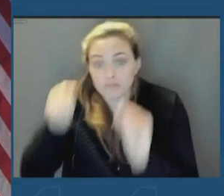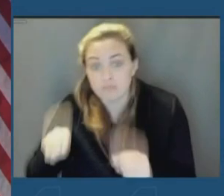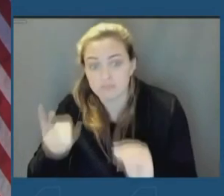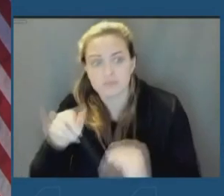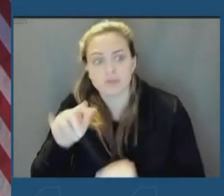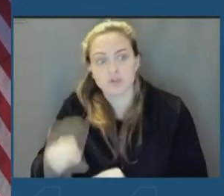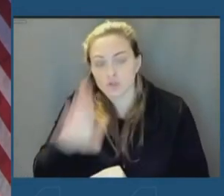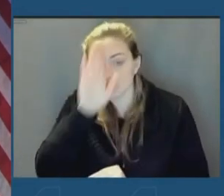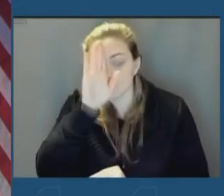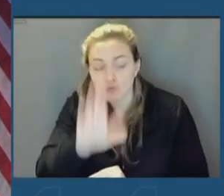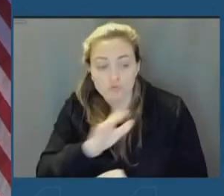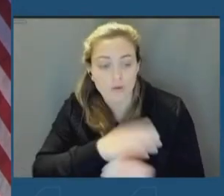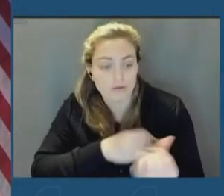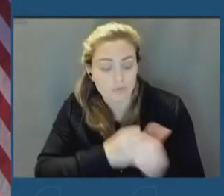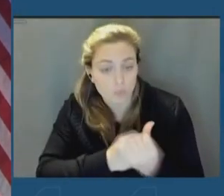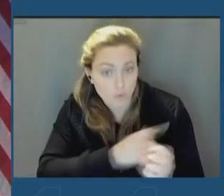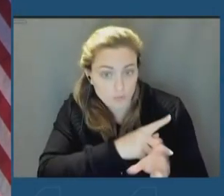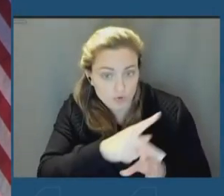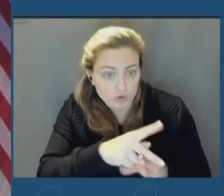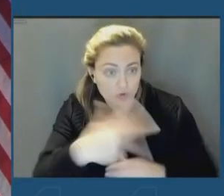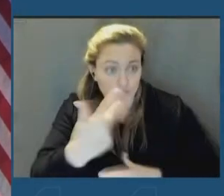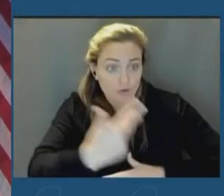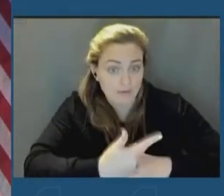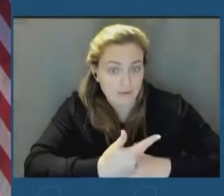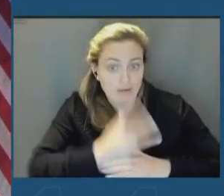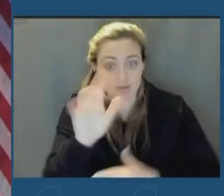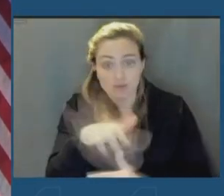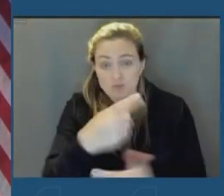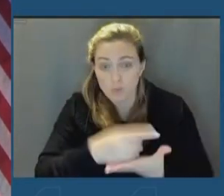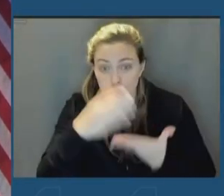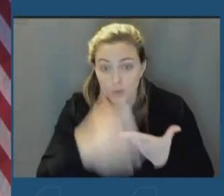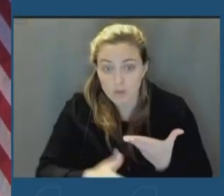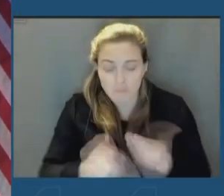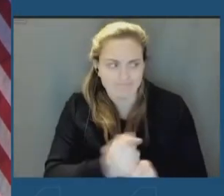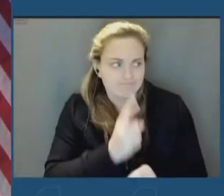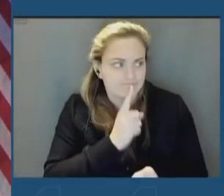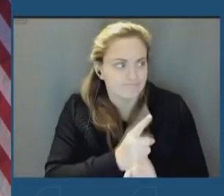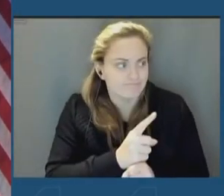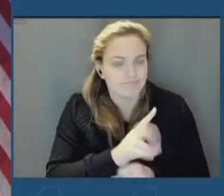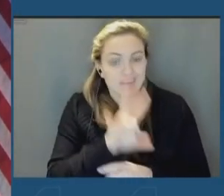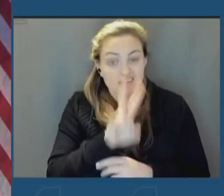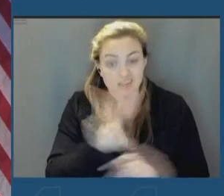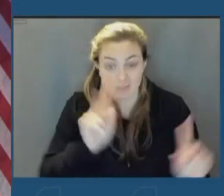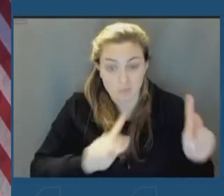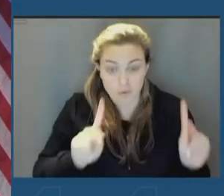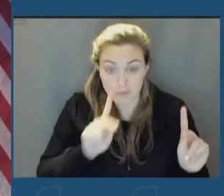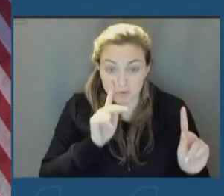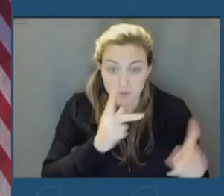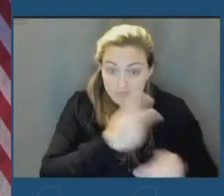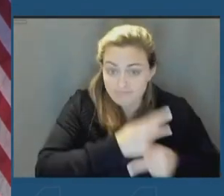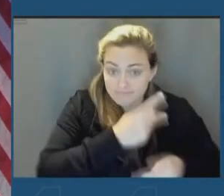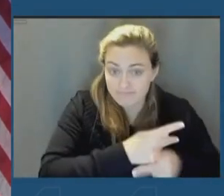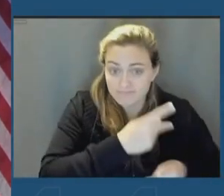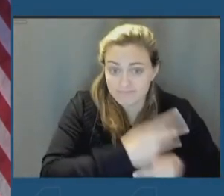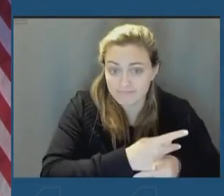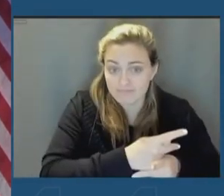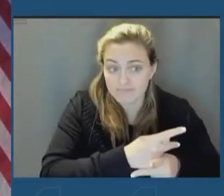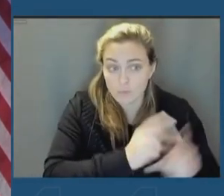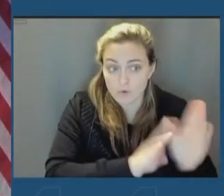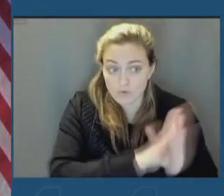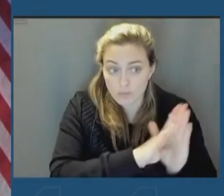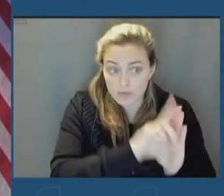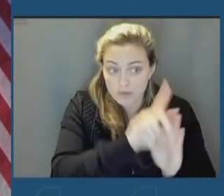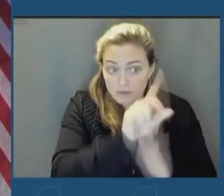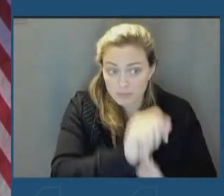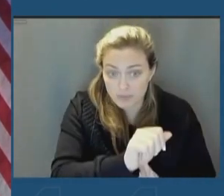support professional. She spent 3 days Christmas weekend making sure that the seven people she cares for with developmental